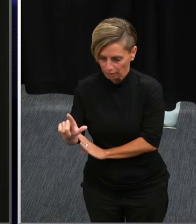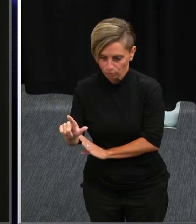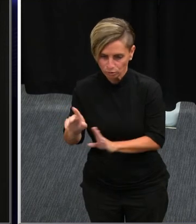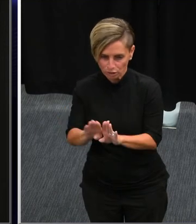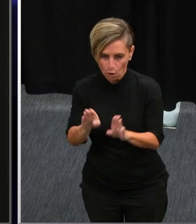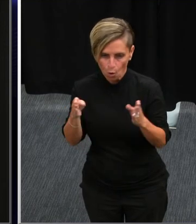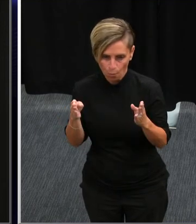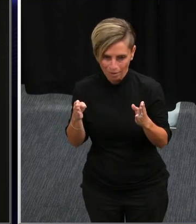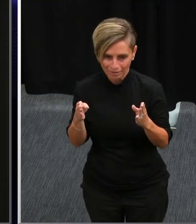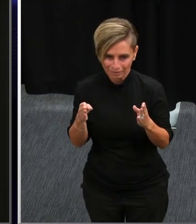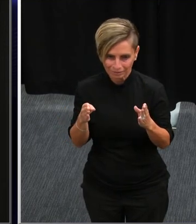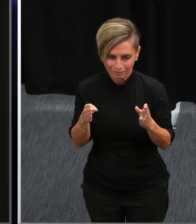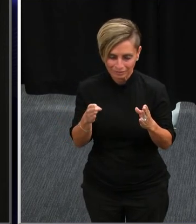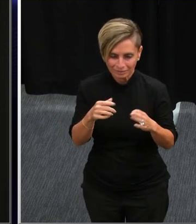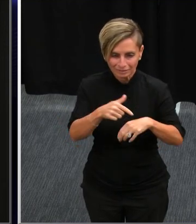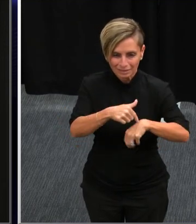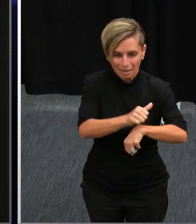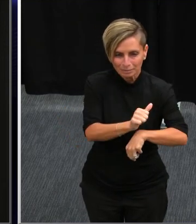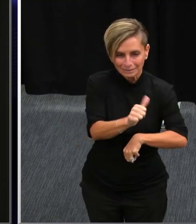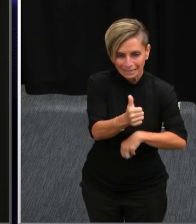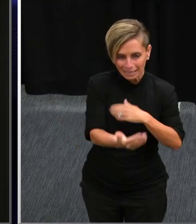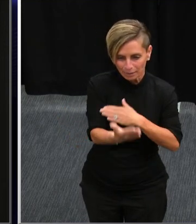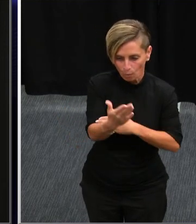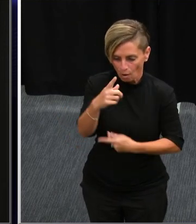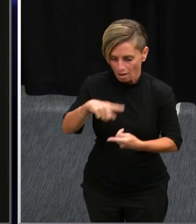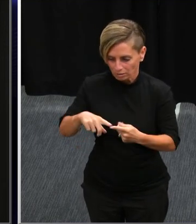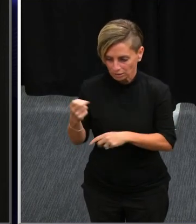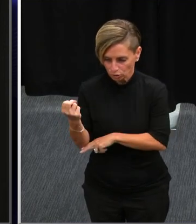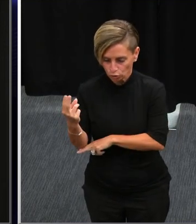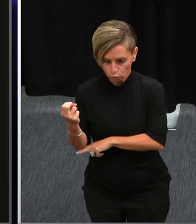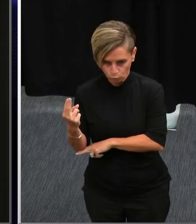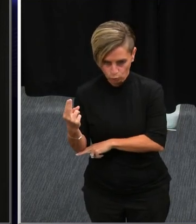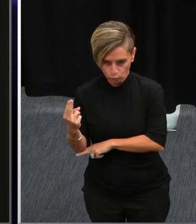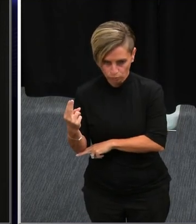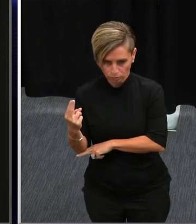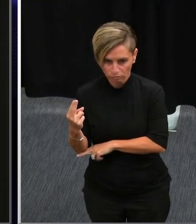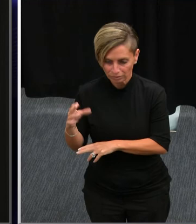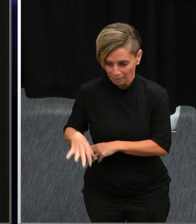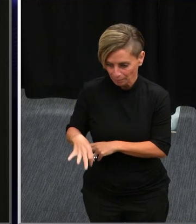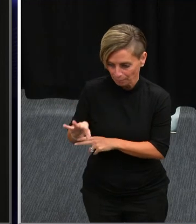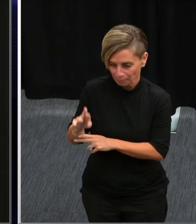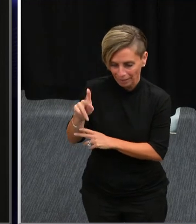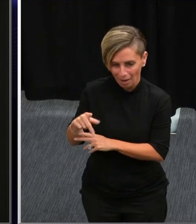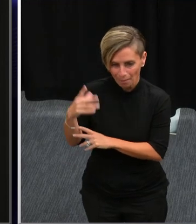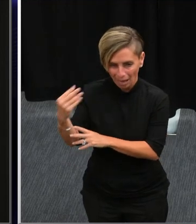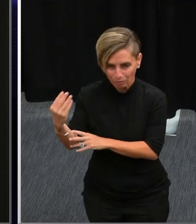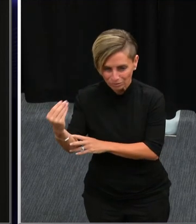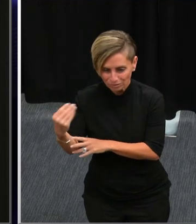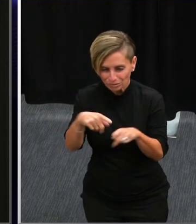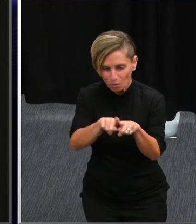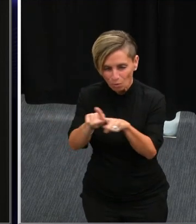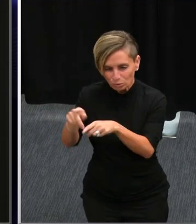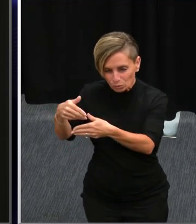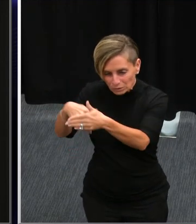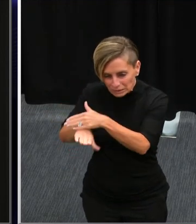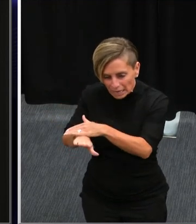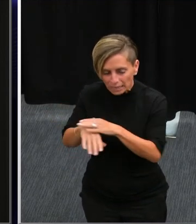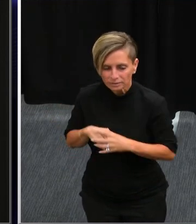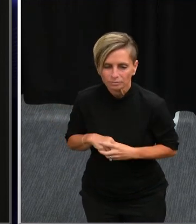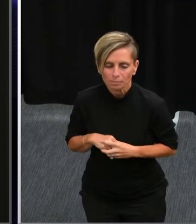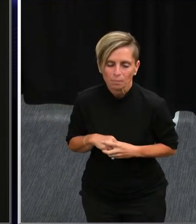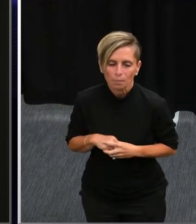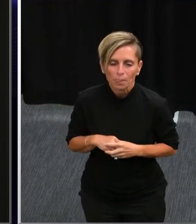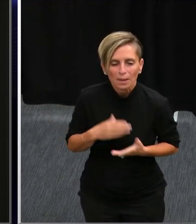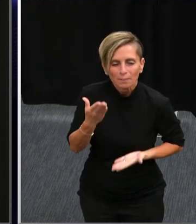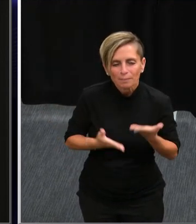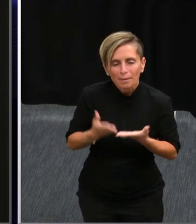10 a.m. to noon as well for in-person visits. Even though you may want to go to the beach this weekend to